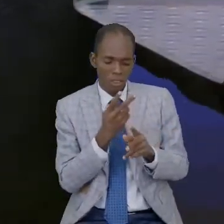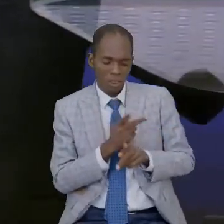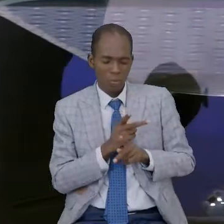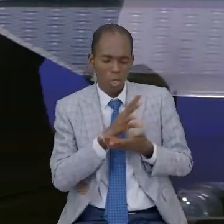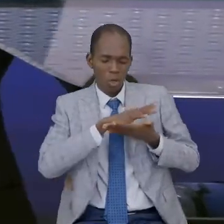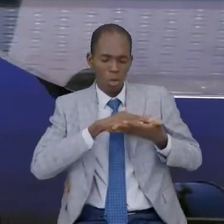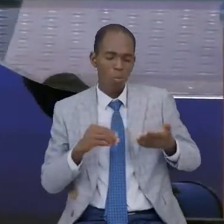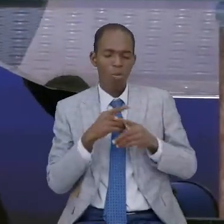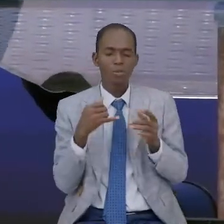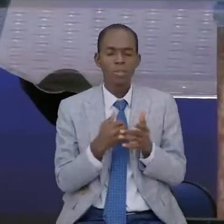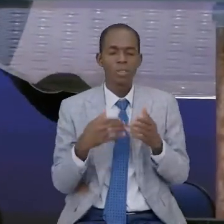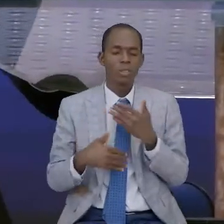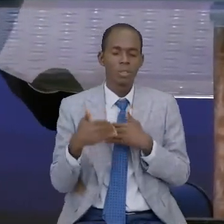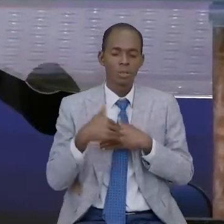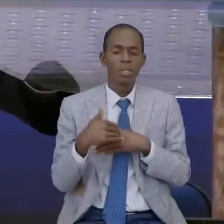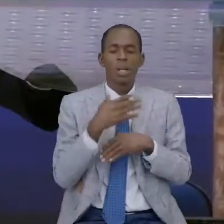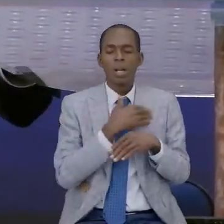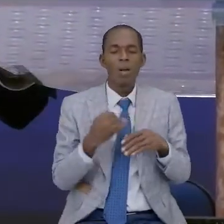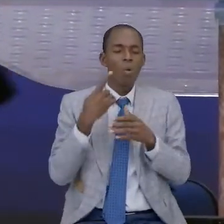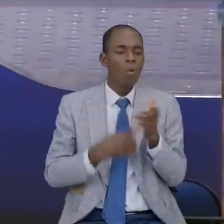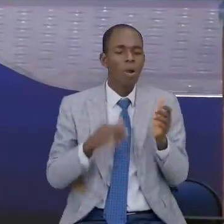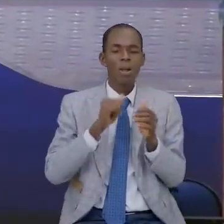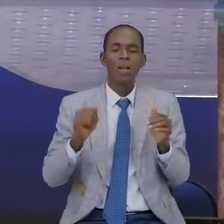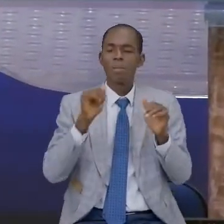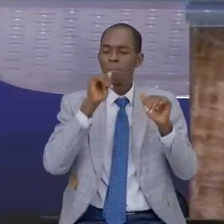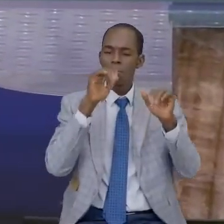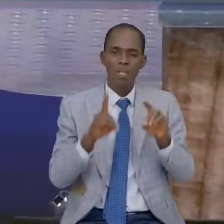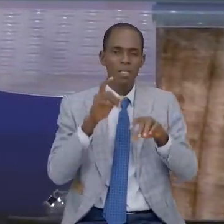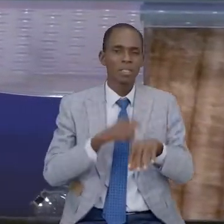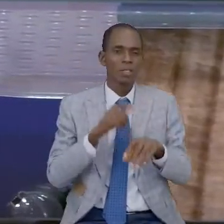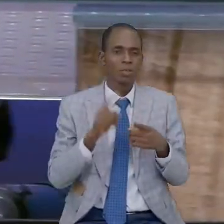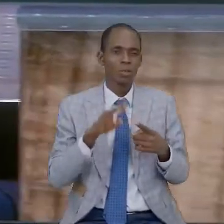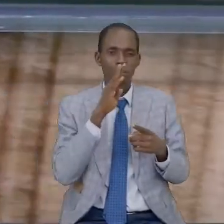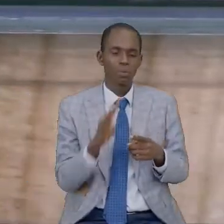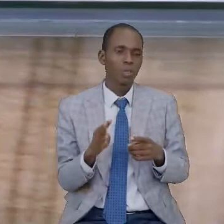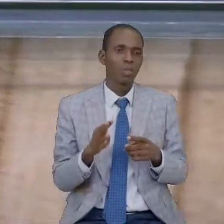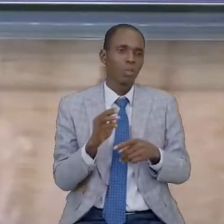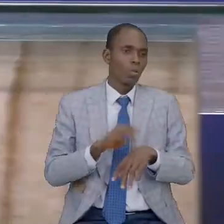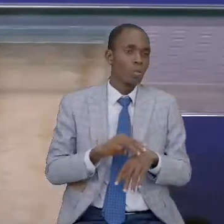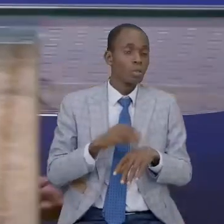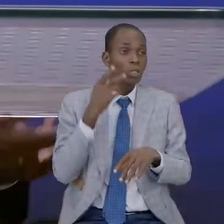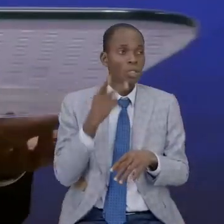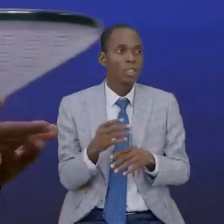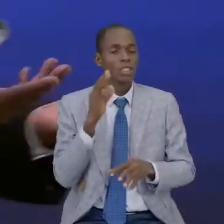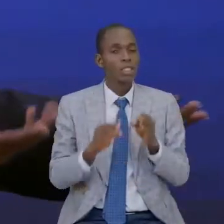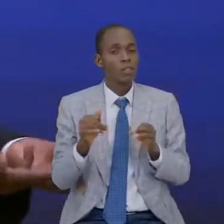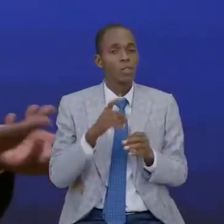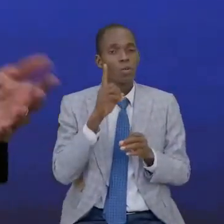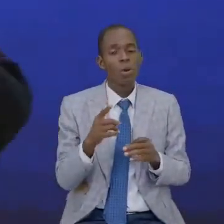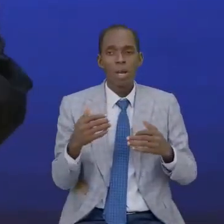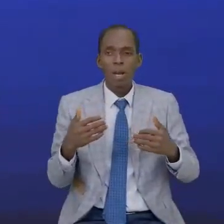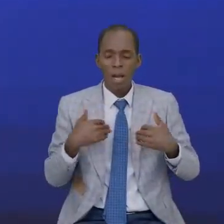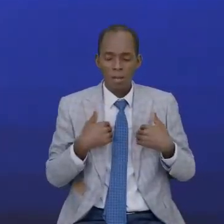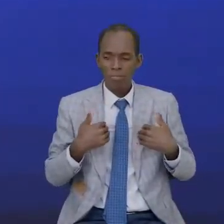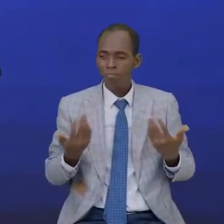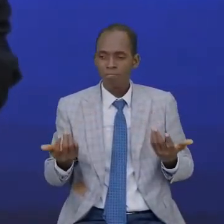in your hand in due time. And what a blessed time to be born. Now, if anyone perishes, does he have any excuse? No,